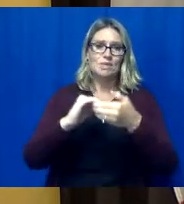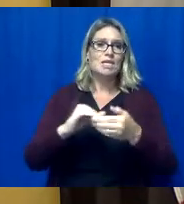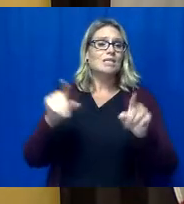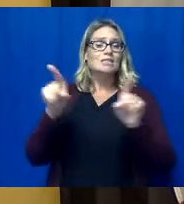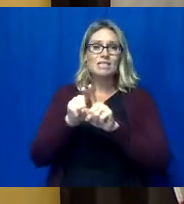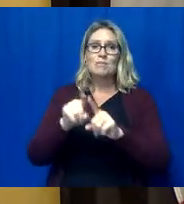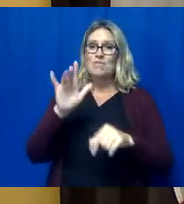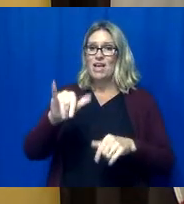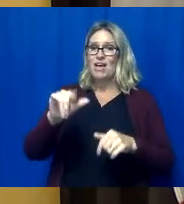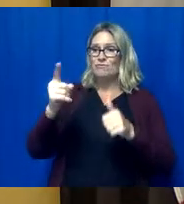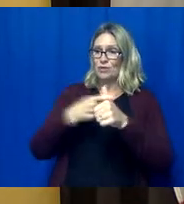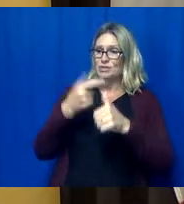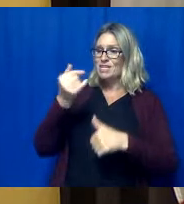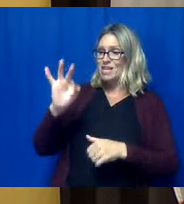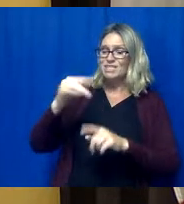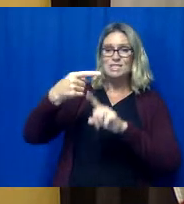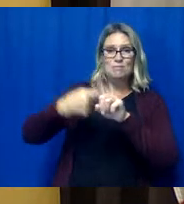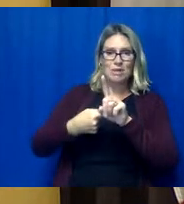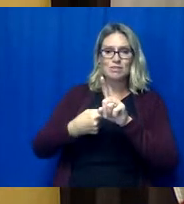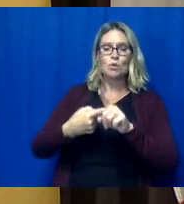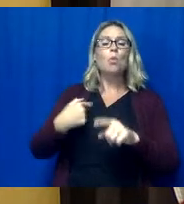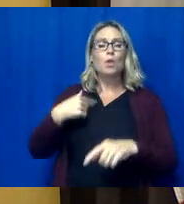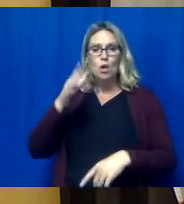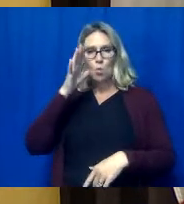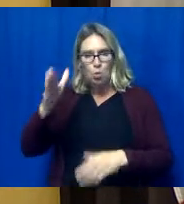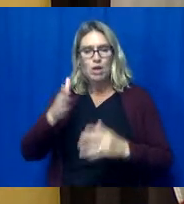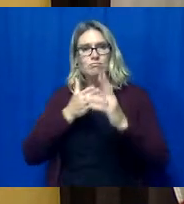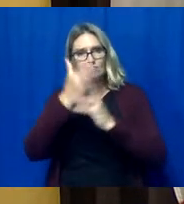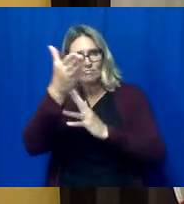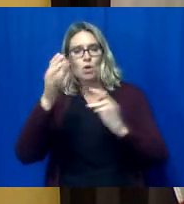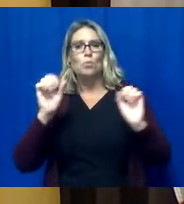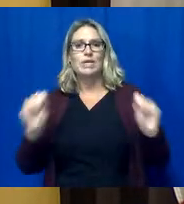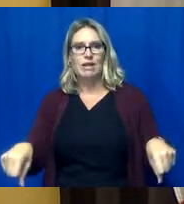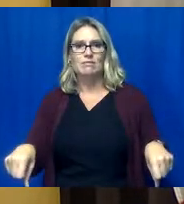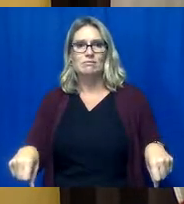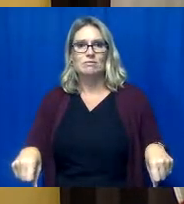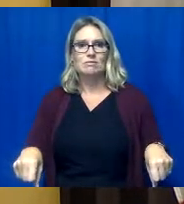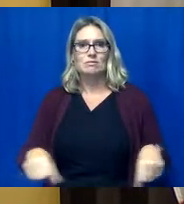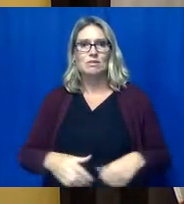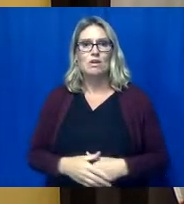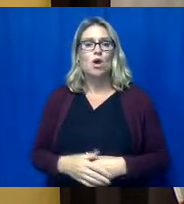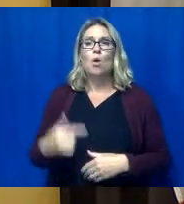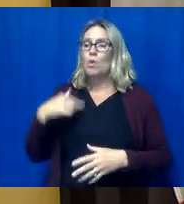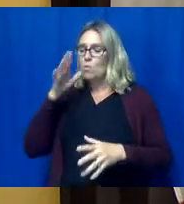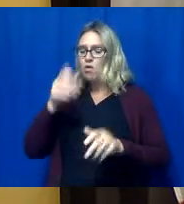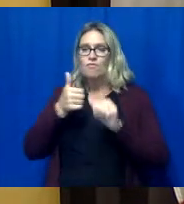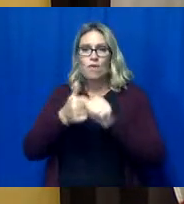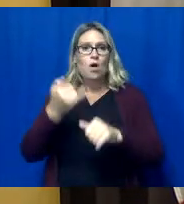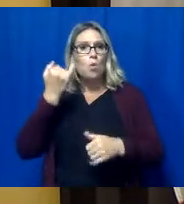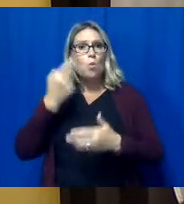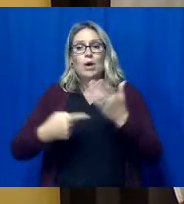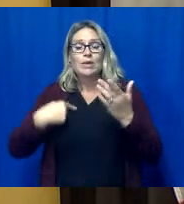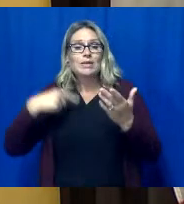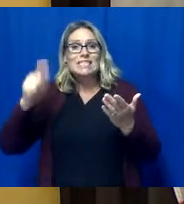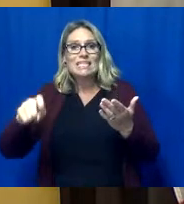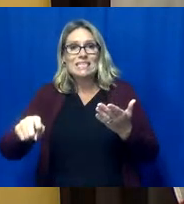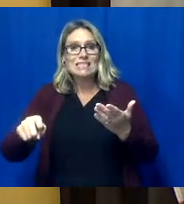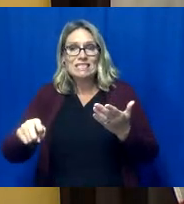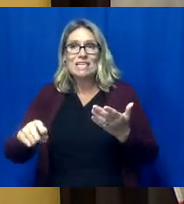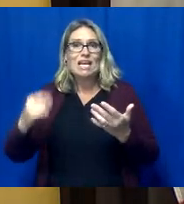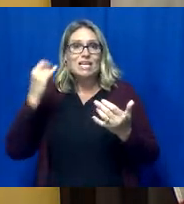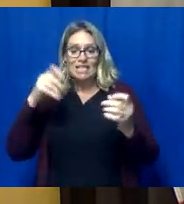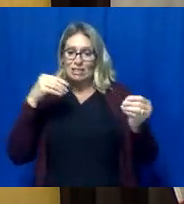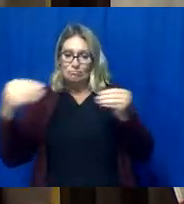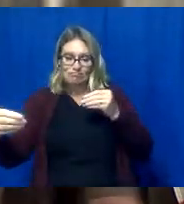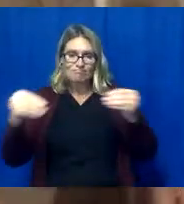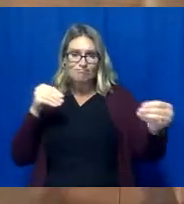19 months, we will get through this, and we will be diligent in doing whatever's necessary to protect the citizens of this province.